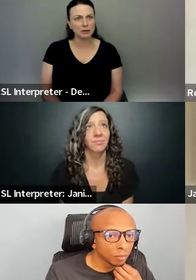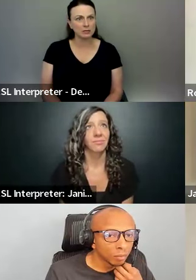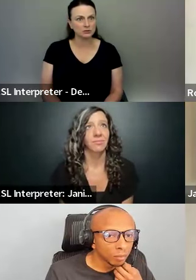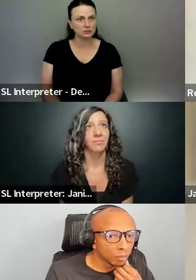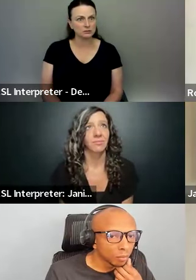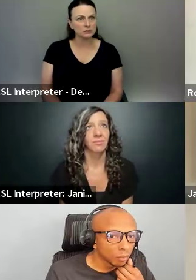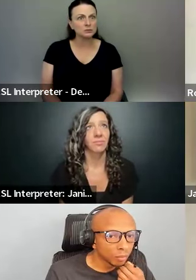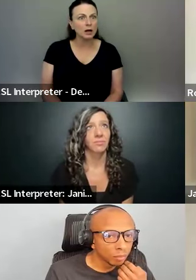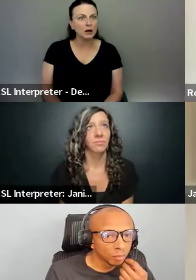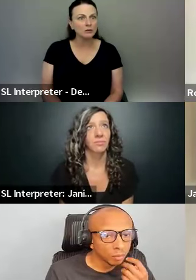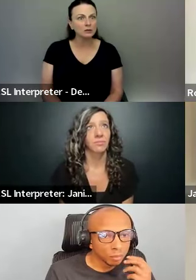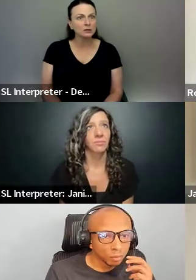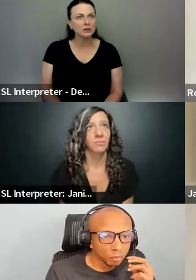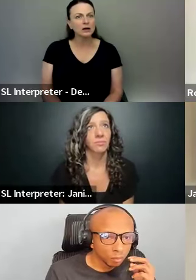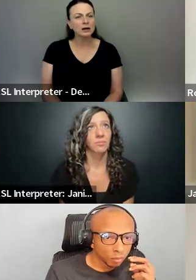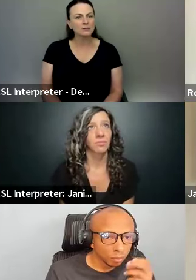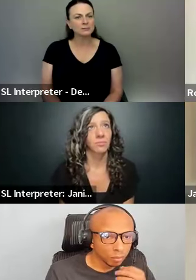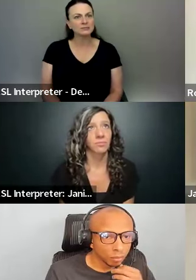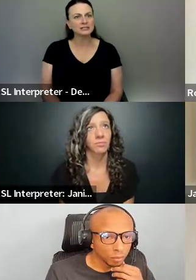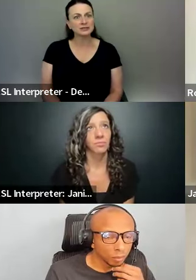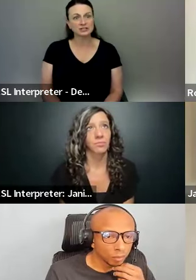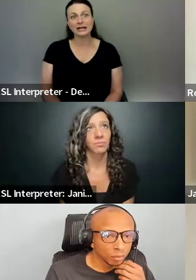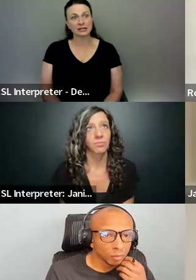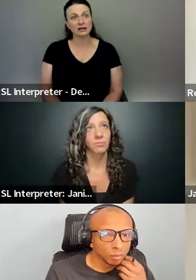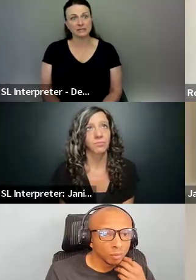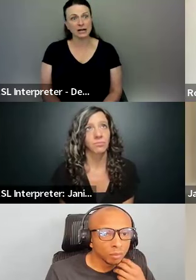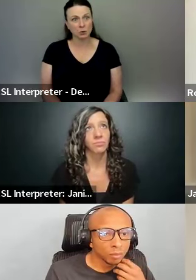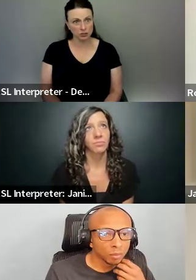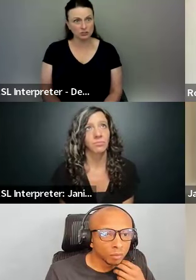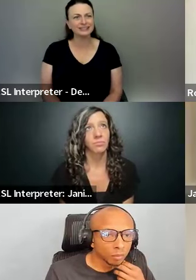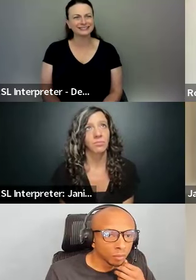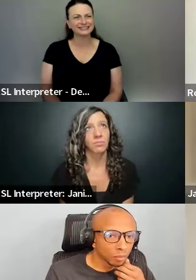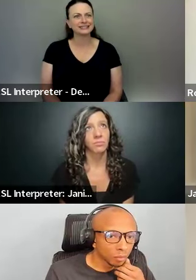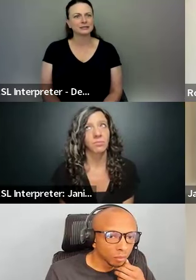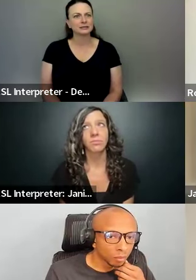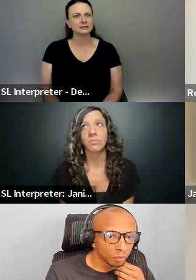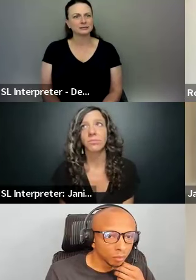Andres, you may be interested in this as well. The signing of tech words.